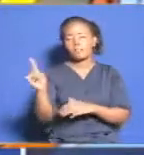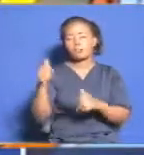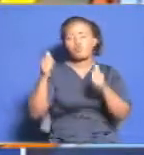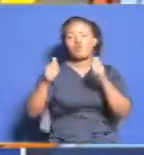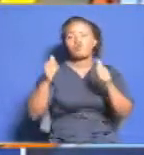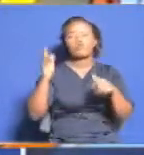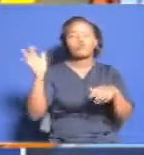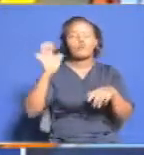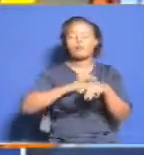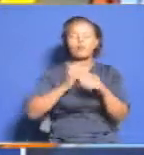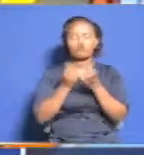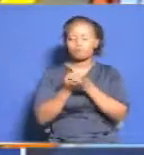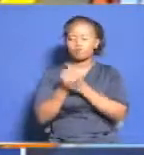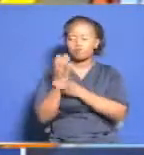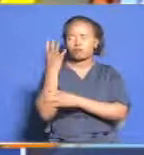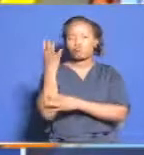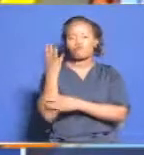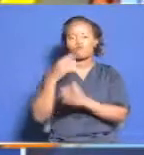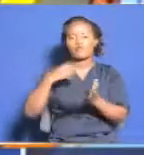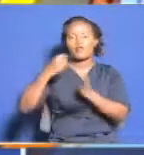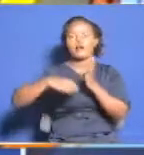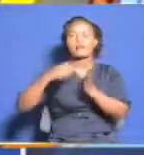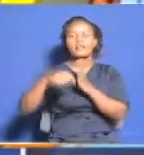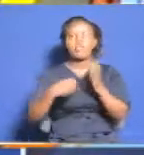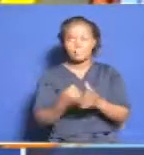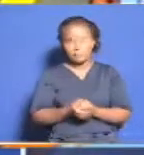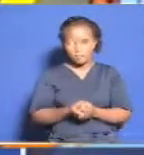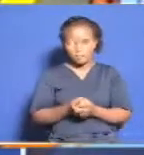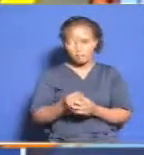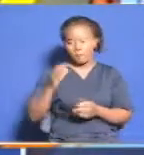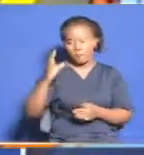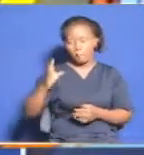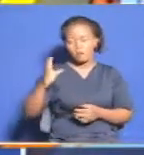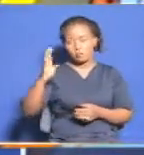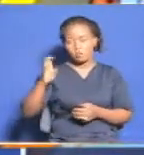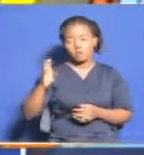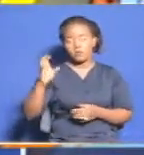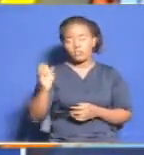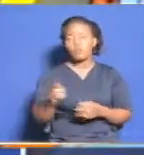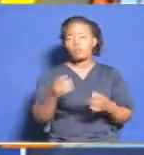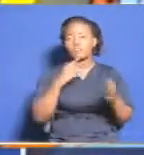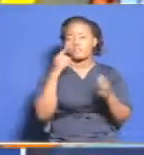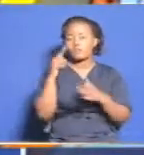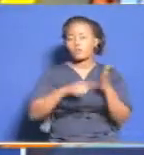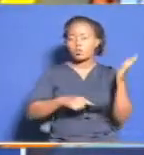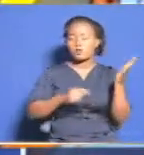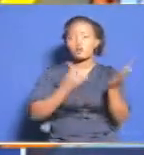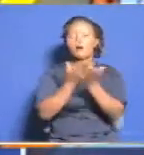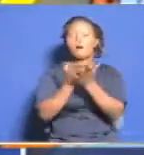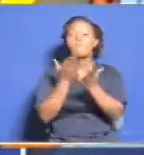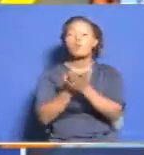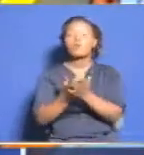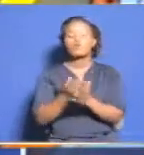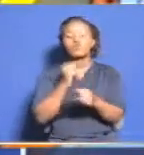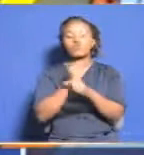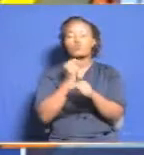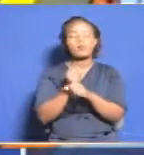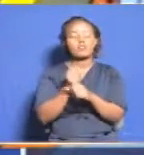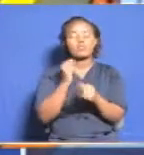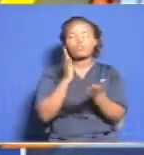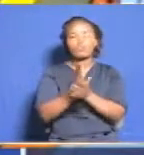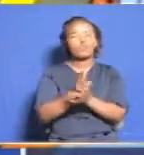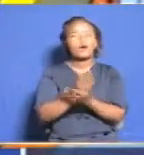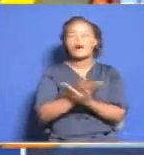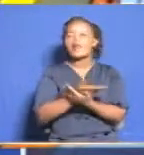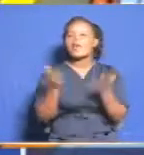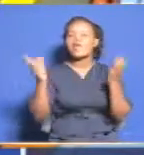of the industry. Association of Kenya Insurers CEO Tom Gichuhi says the proposal to make it mandatory for every Kenyan